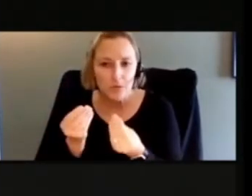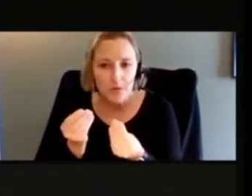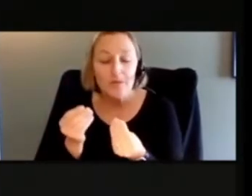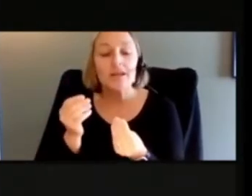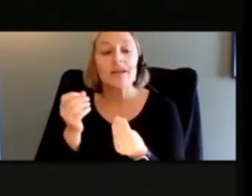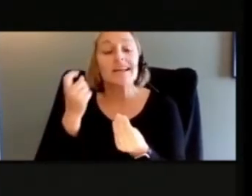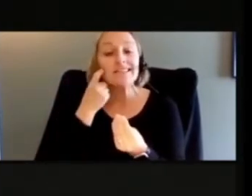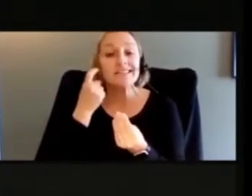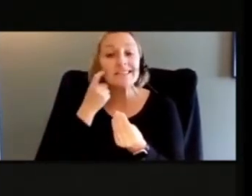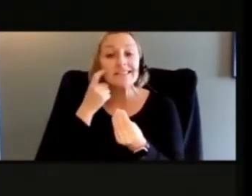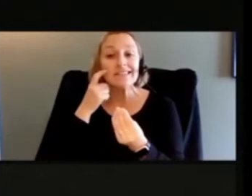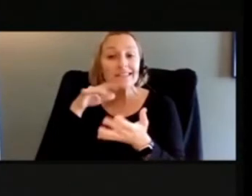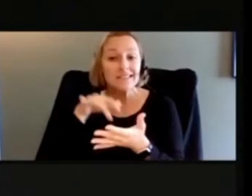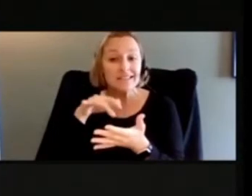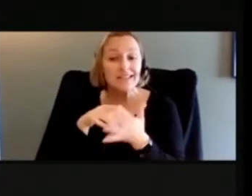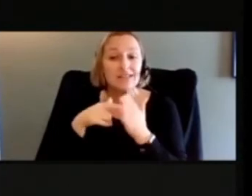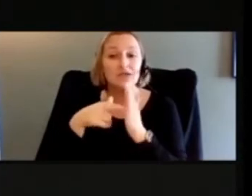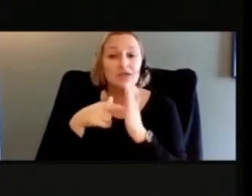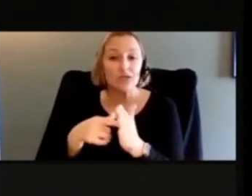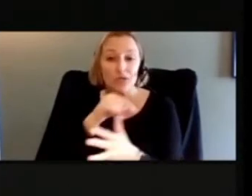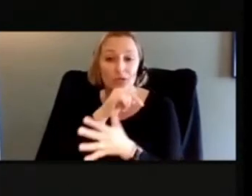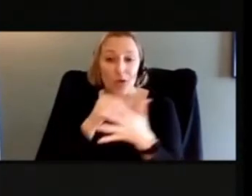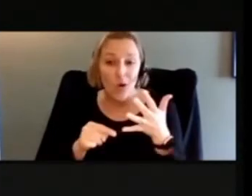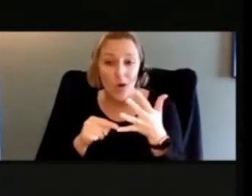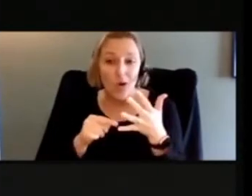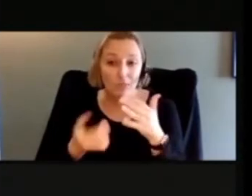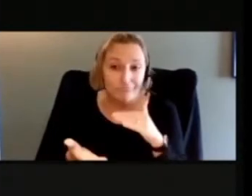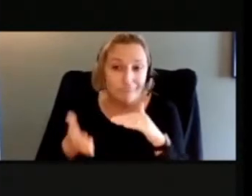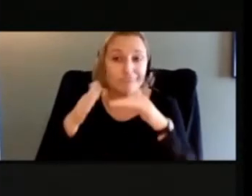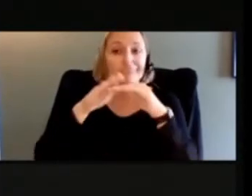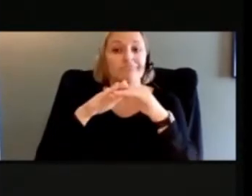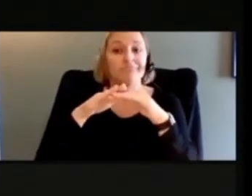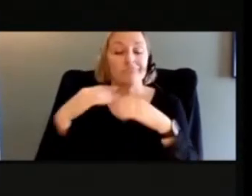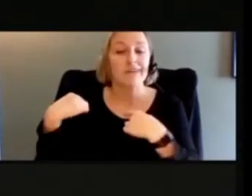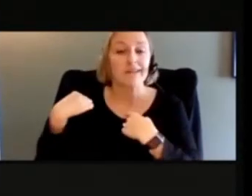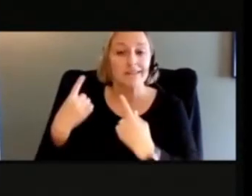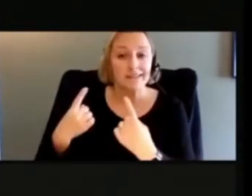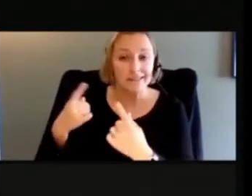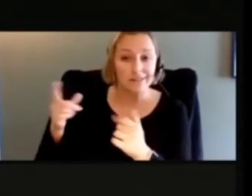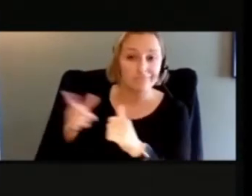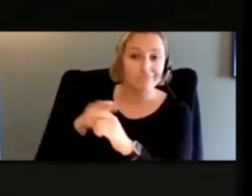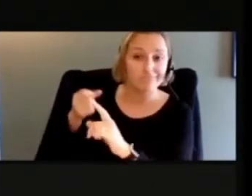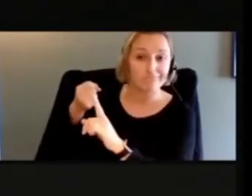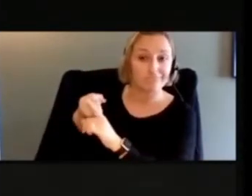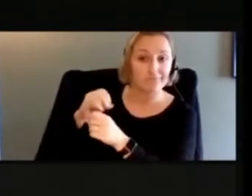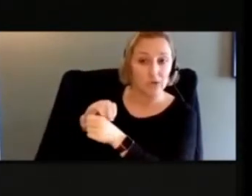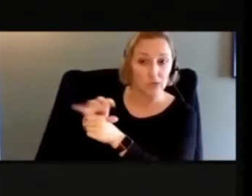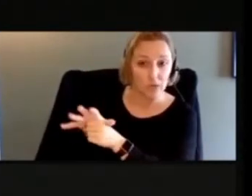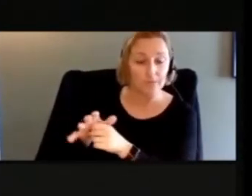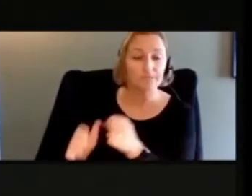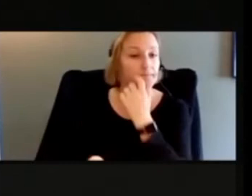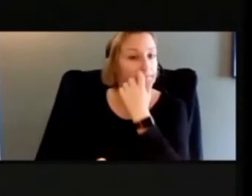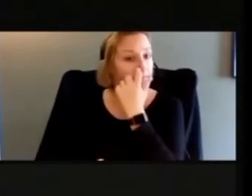that all of these have increased since the start of the pandemic. Next slide, please.